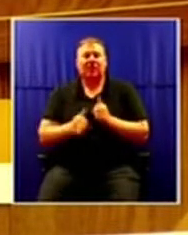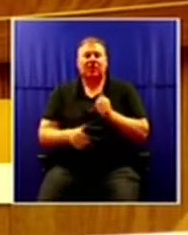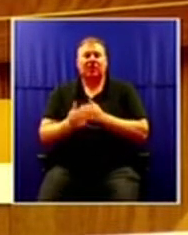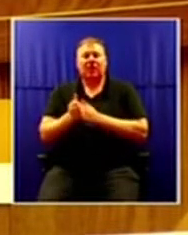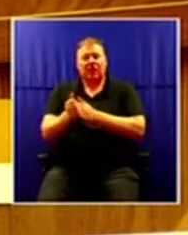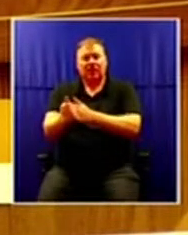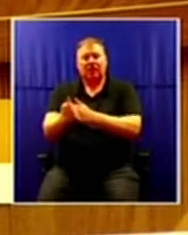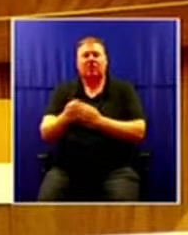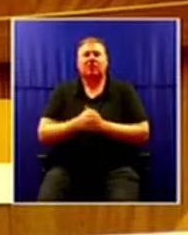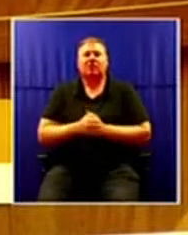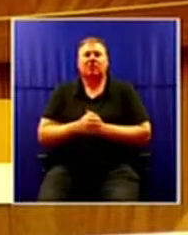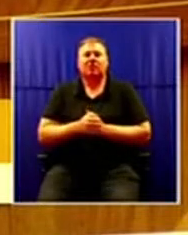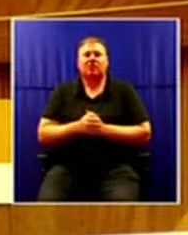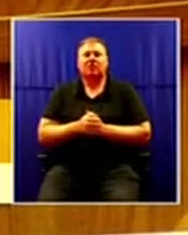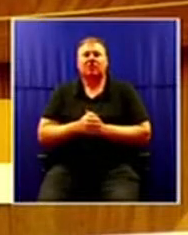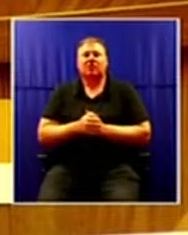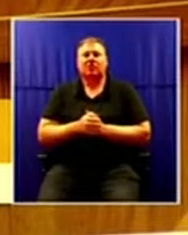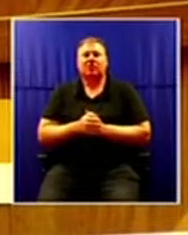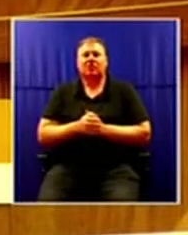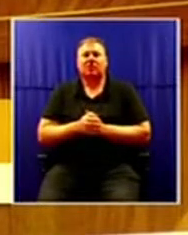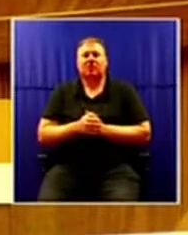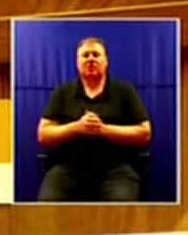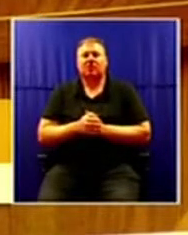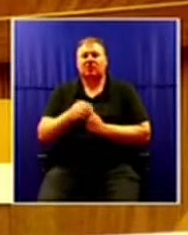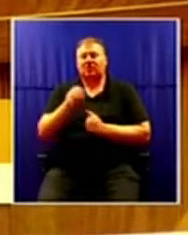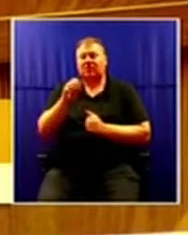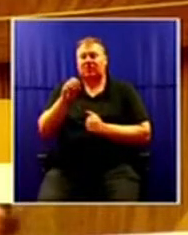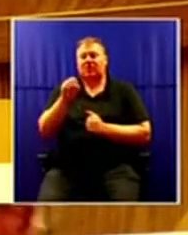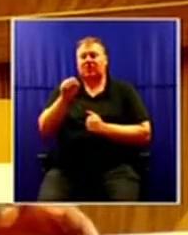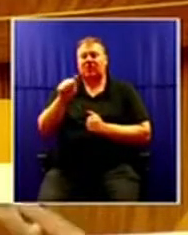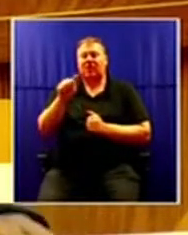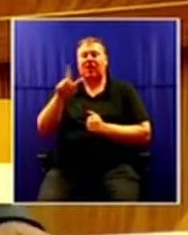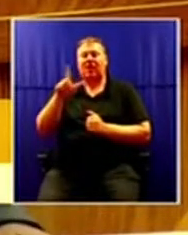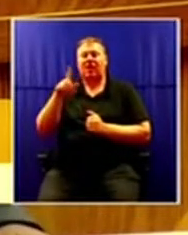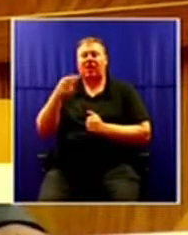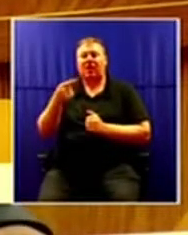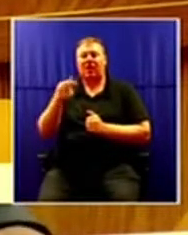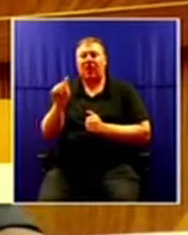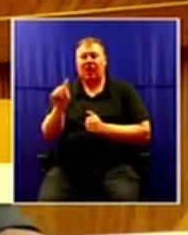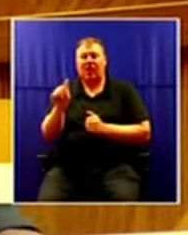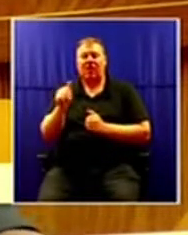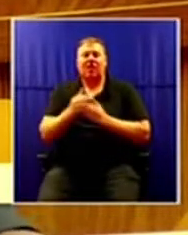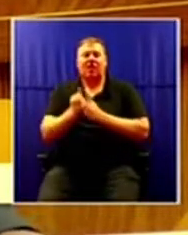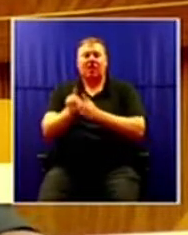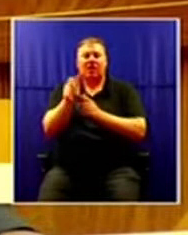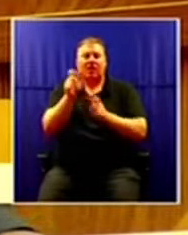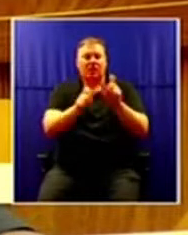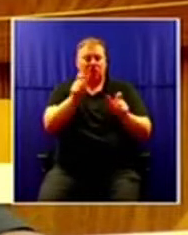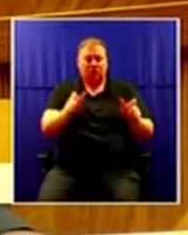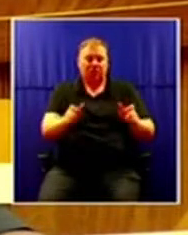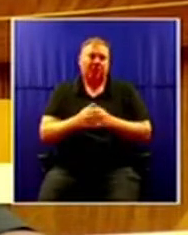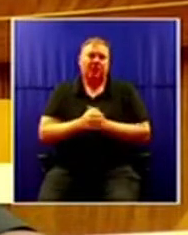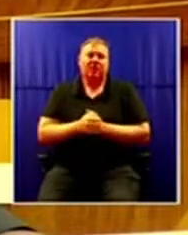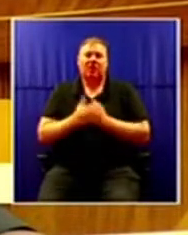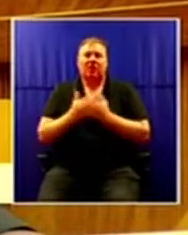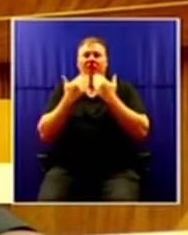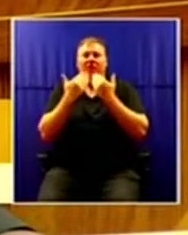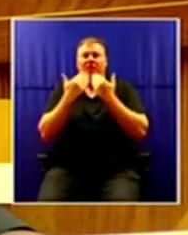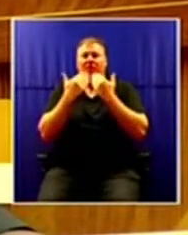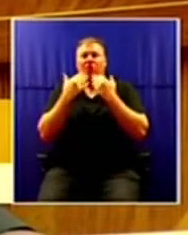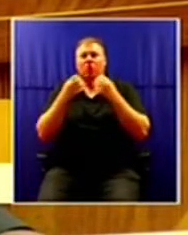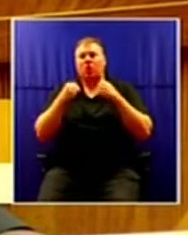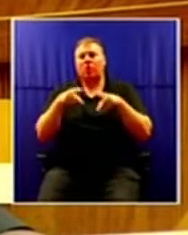as well as the leadership of SALGA, Thank you for this opportunity